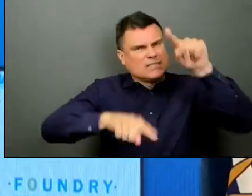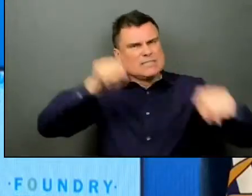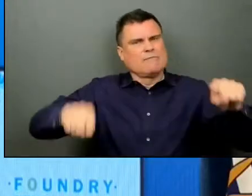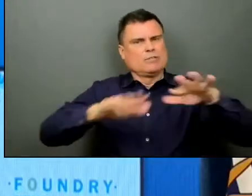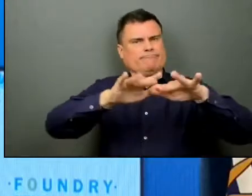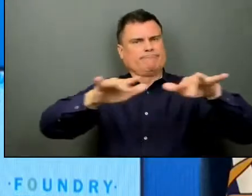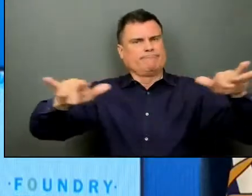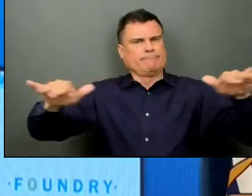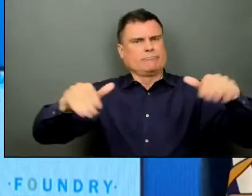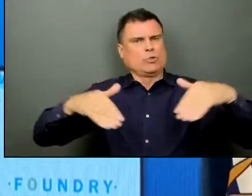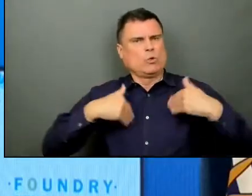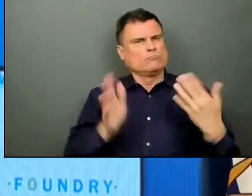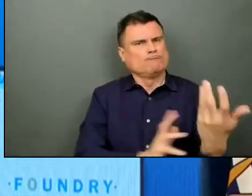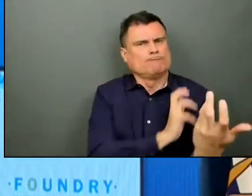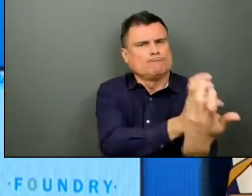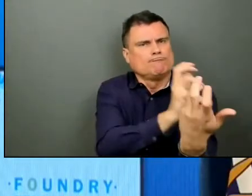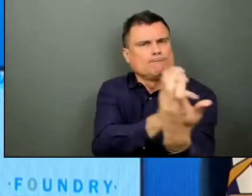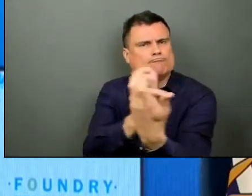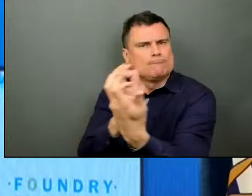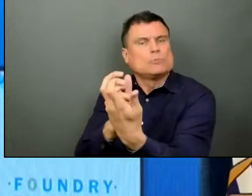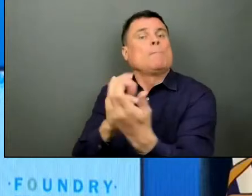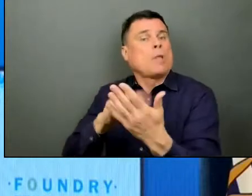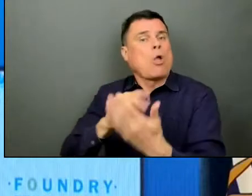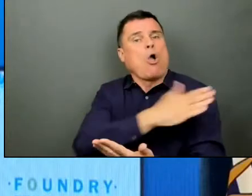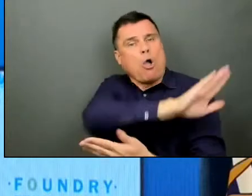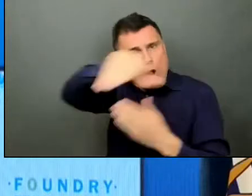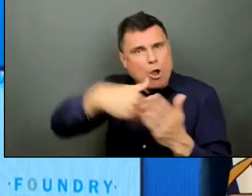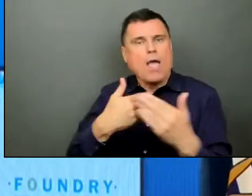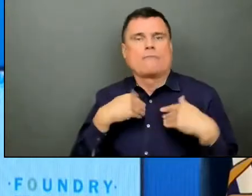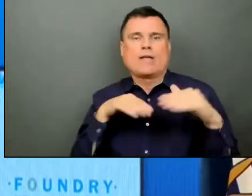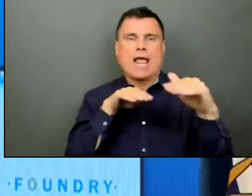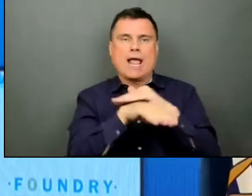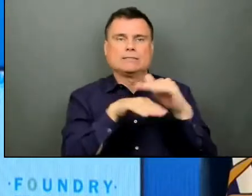please press star 1. April, do you have a follow-up?